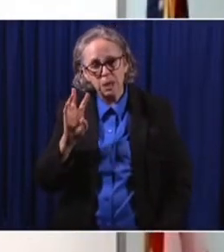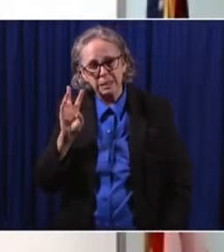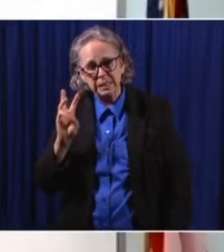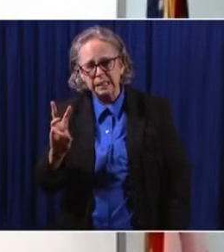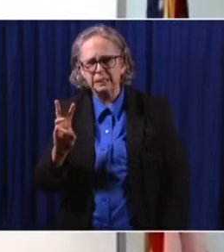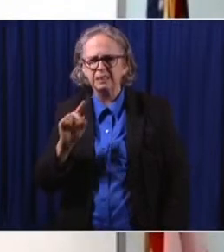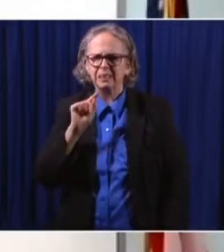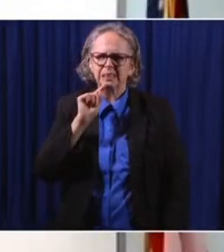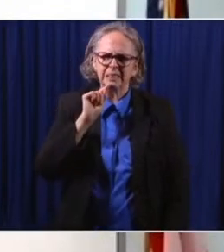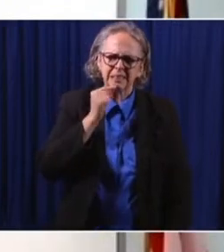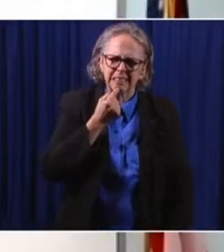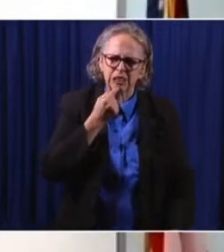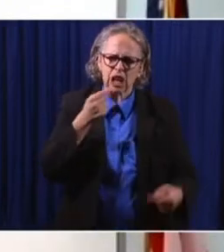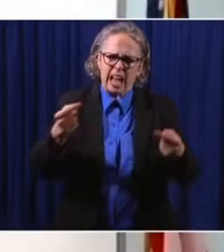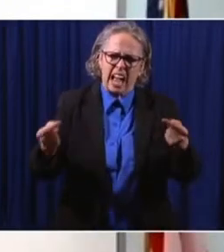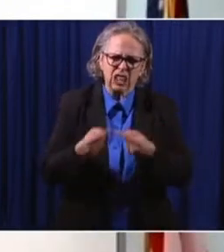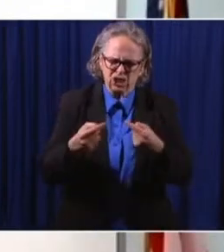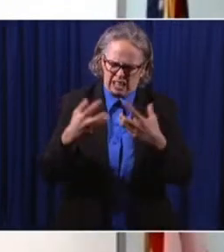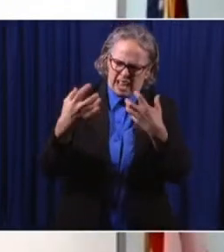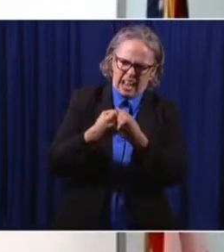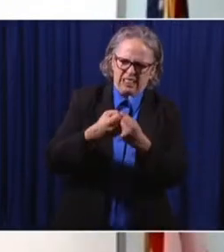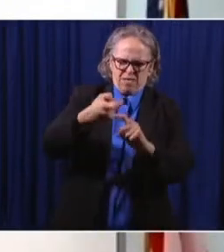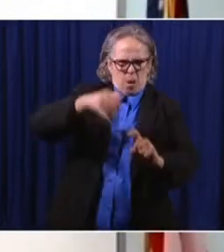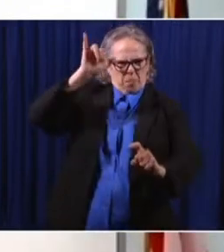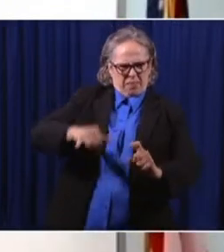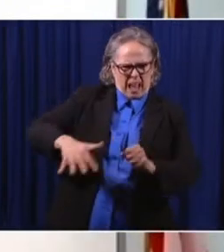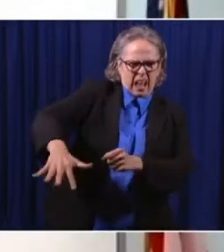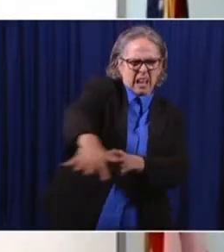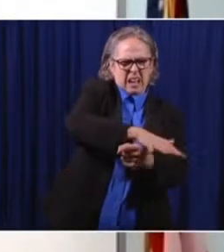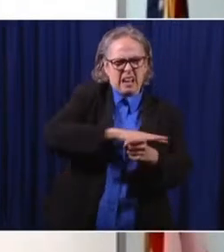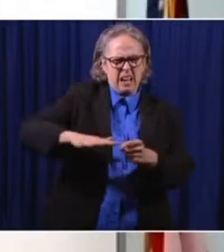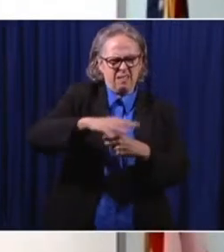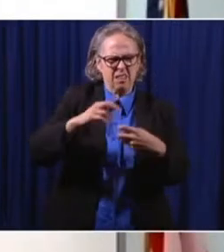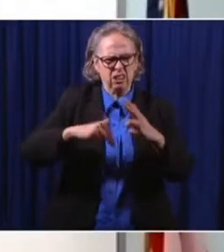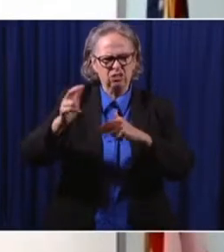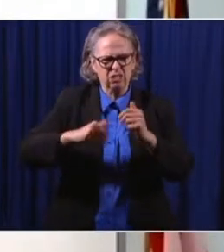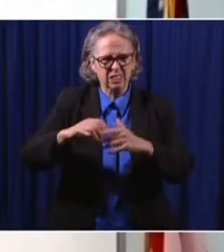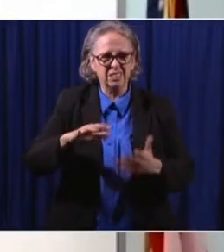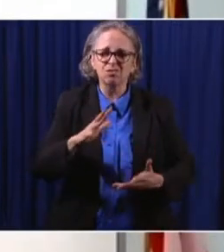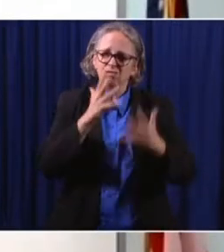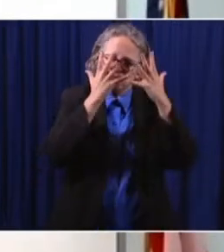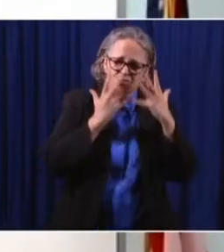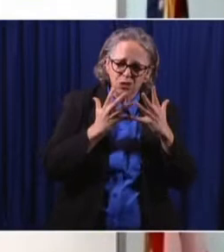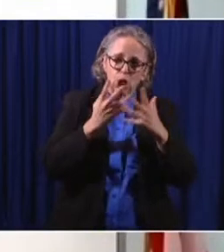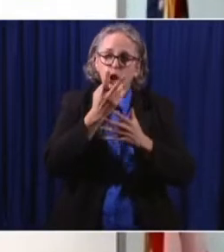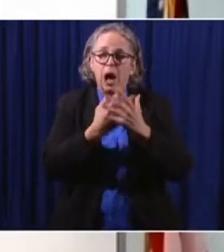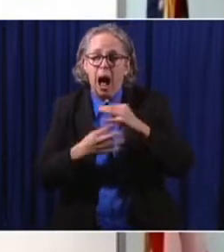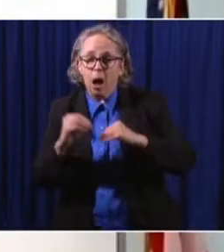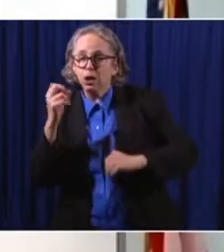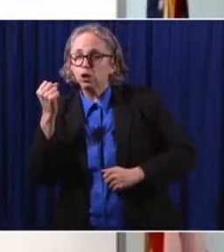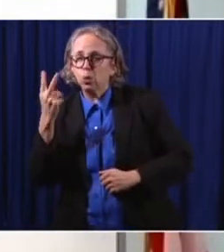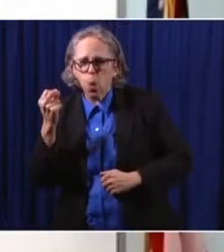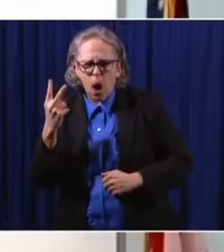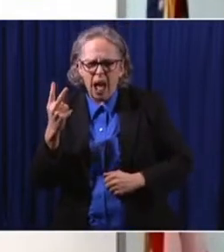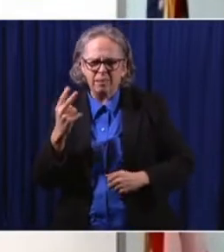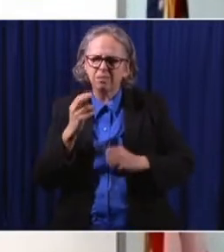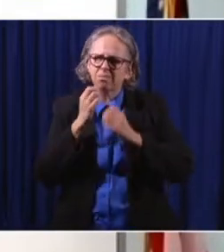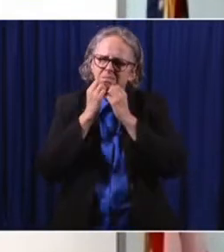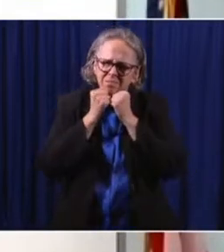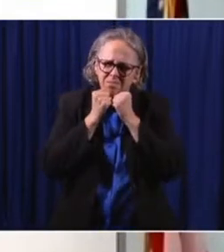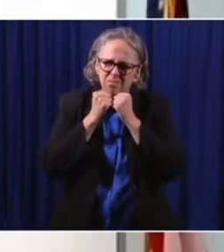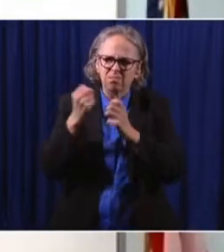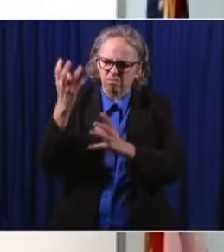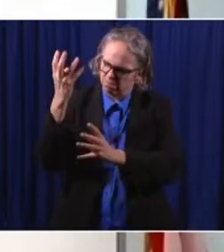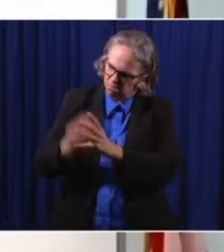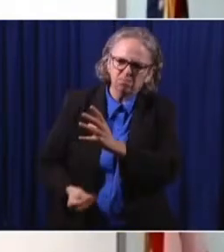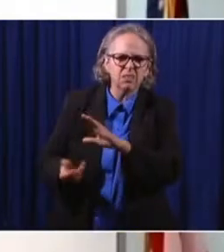injury accidents. And tragically, 12 precious human beings have lost their lives in these